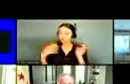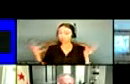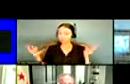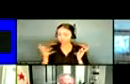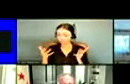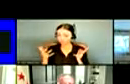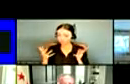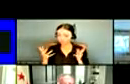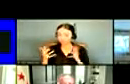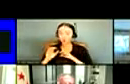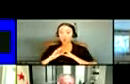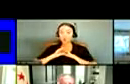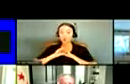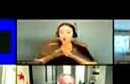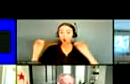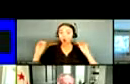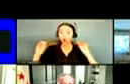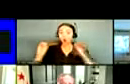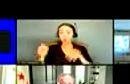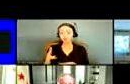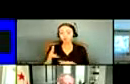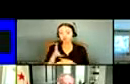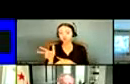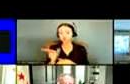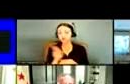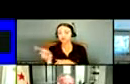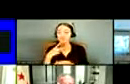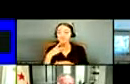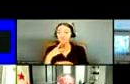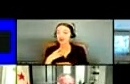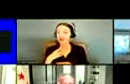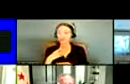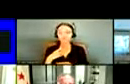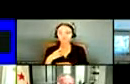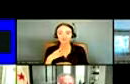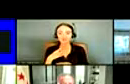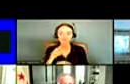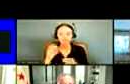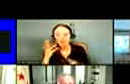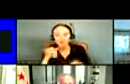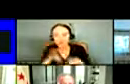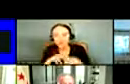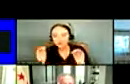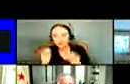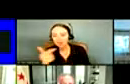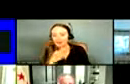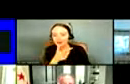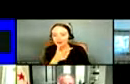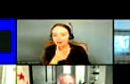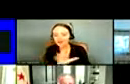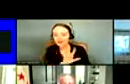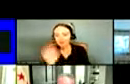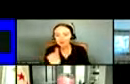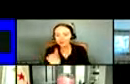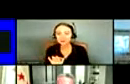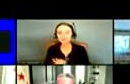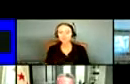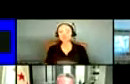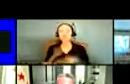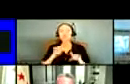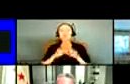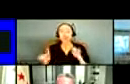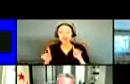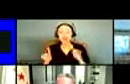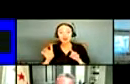that there's no right turn on red. And of course, no left turn on red, but no right turn on red. Right.